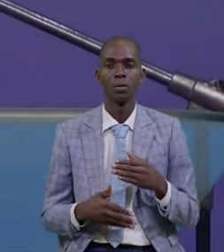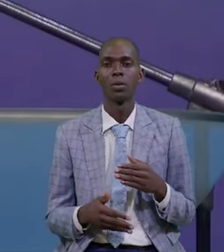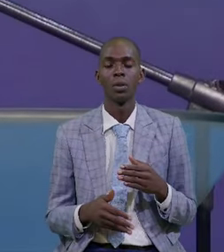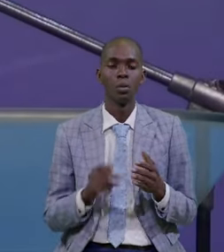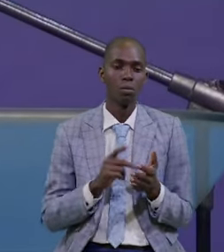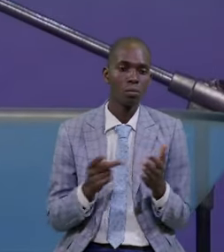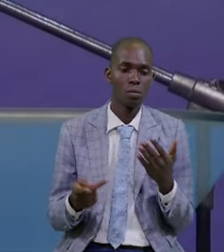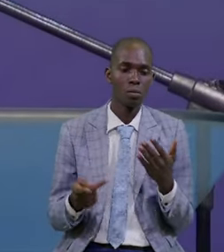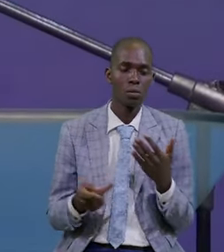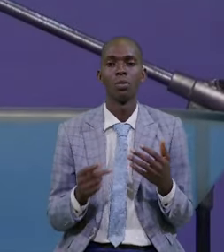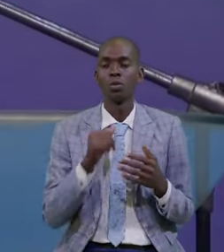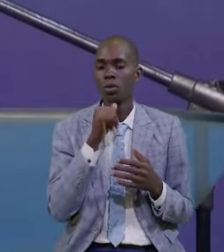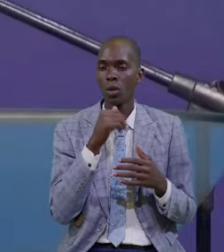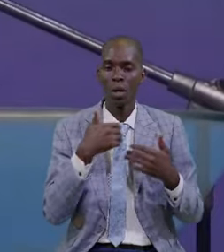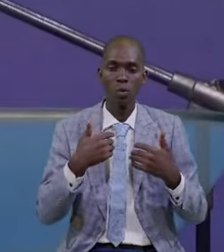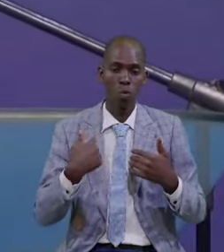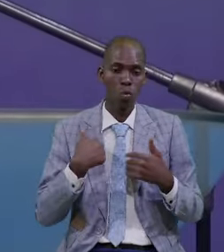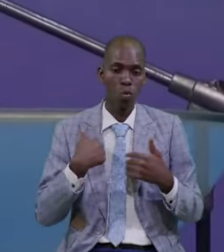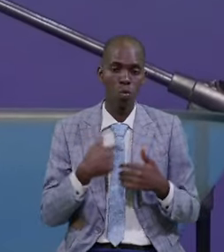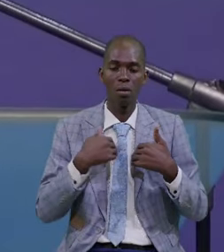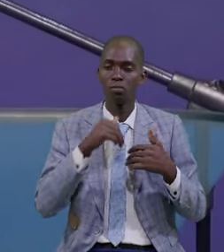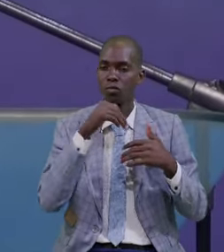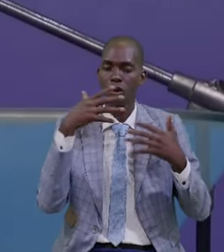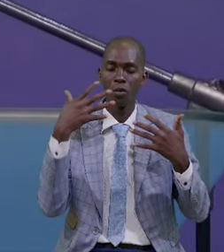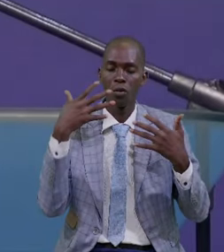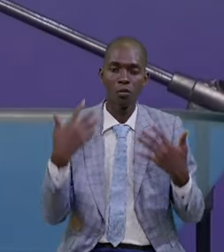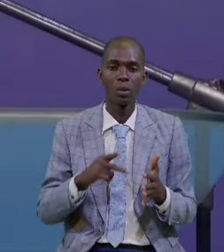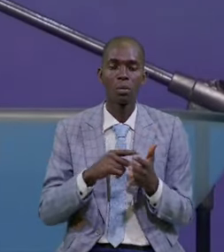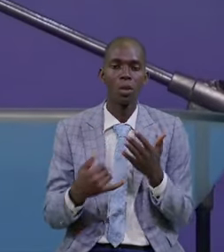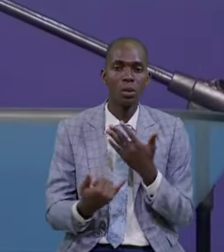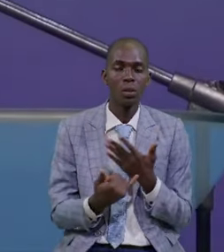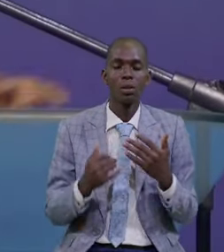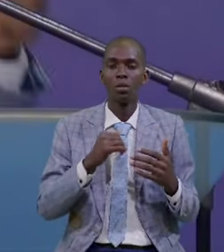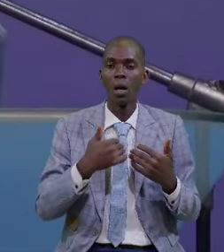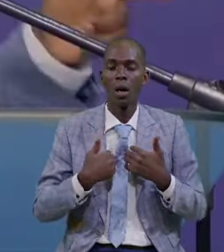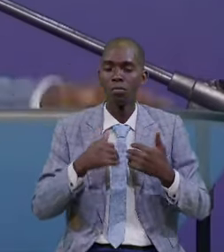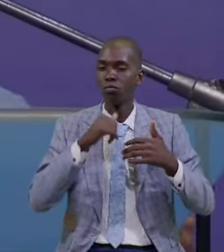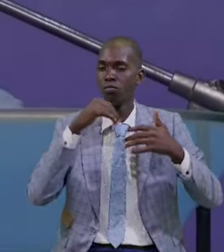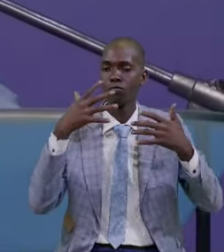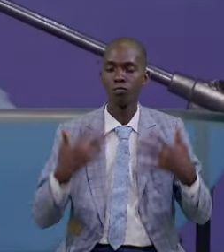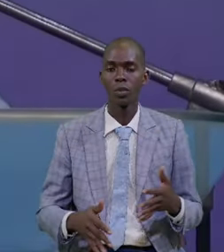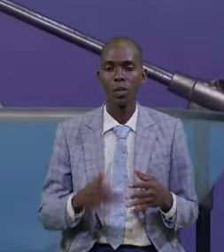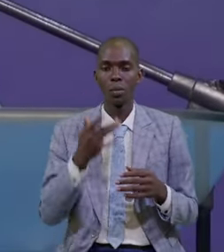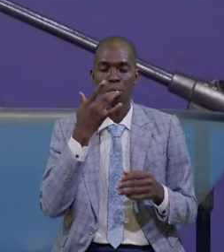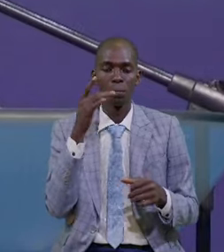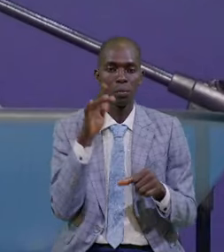project, unfinished, unfulfilled promises and prophecies. You tarry